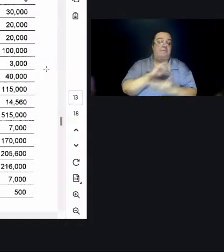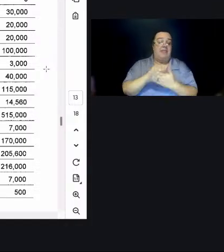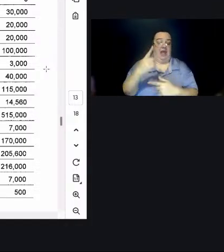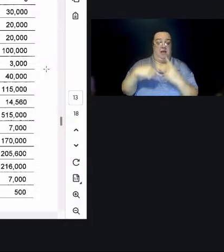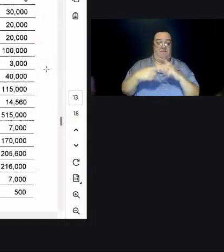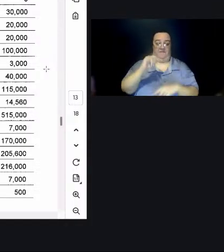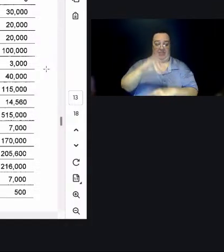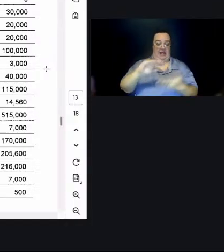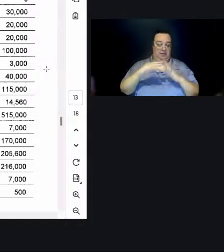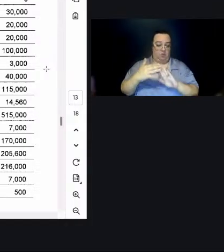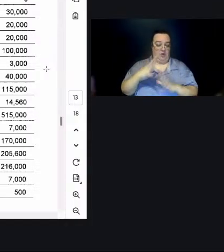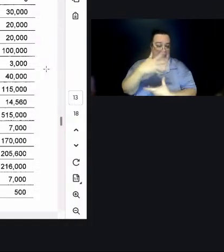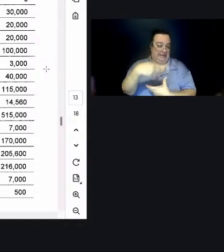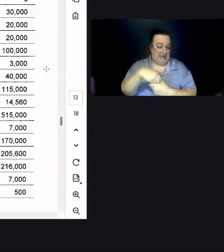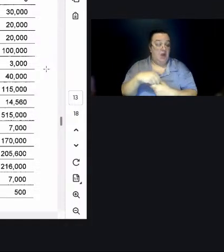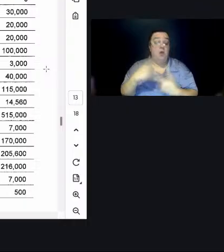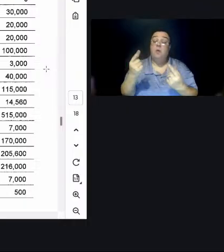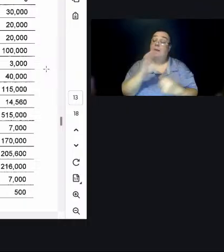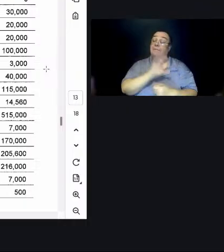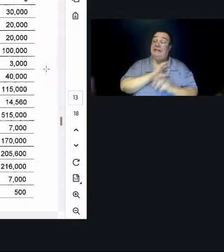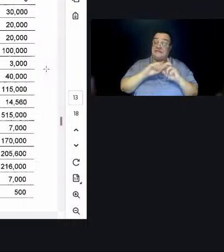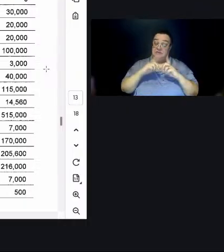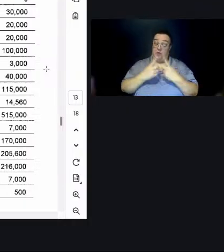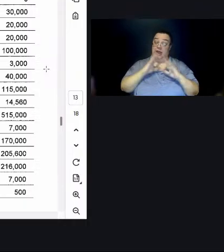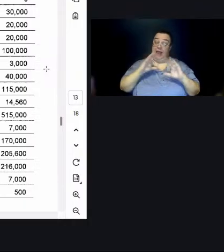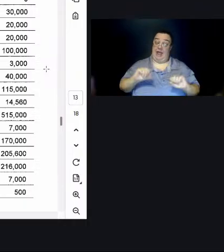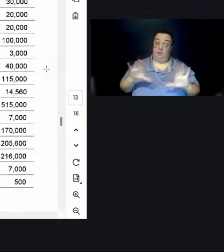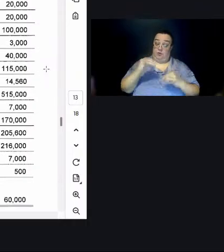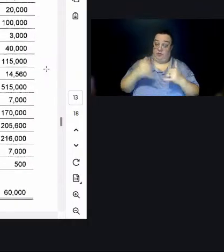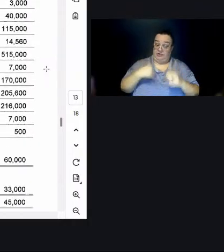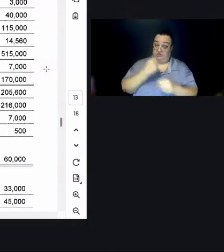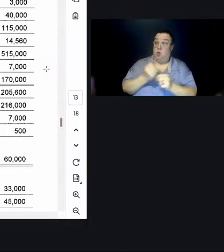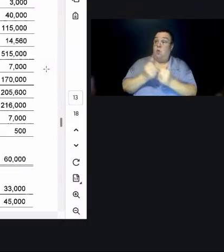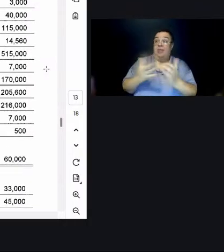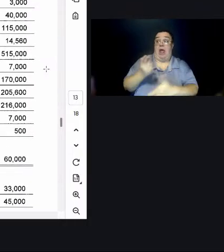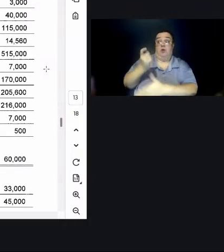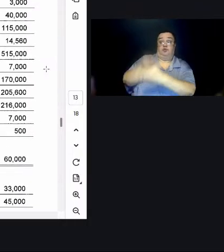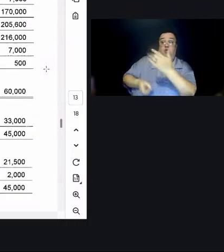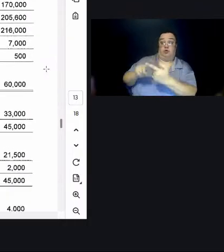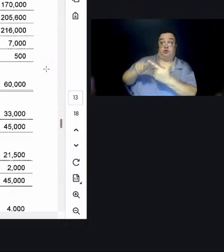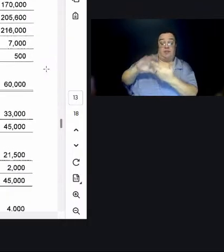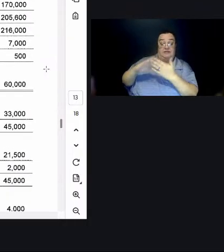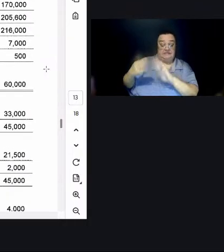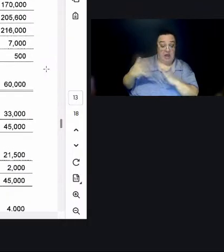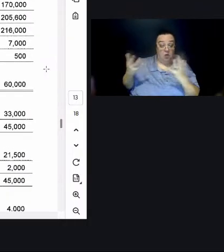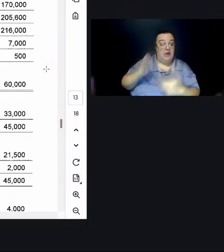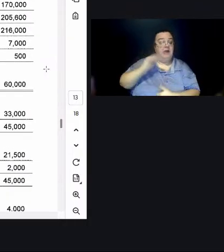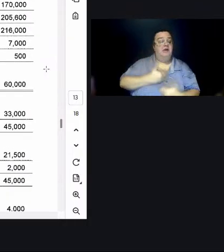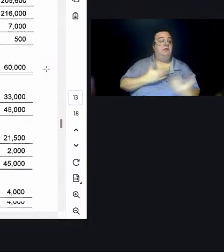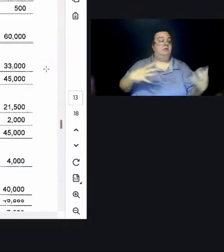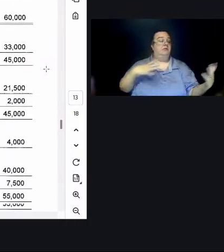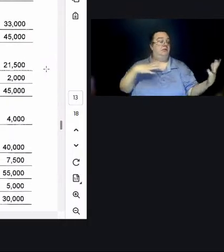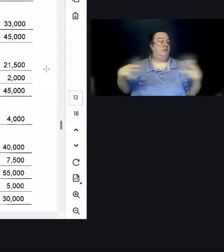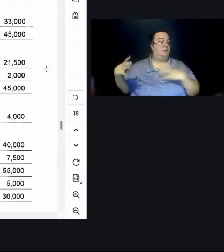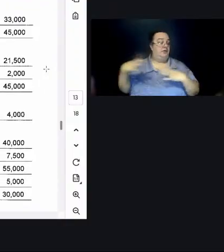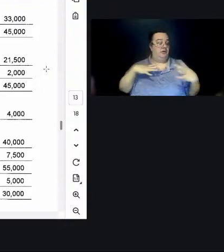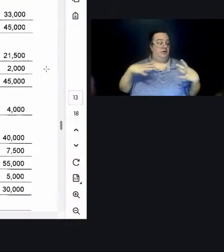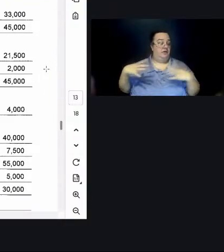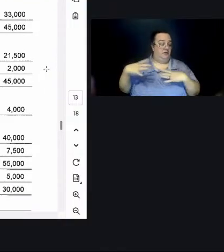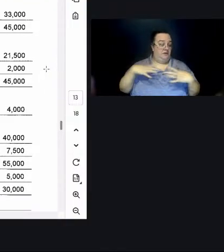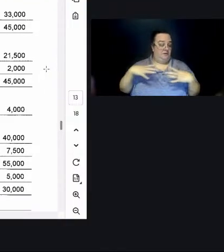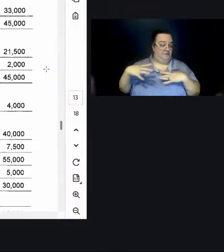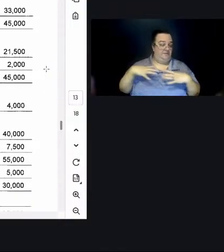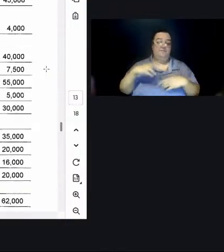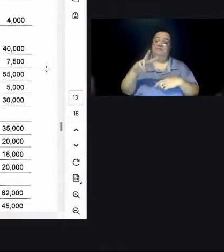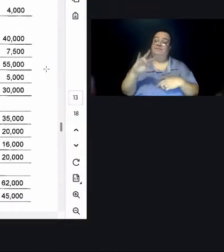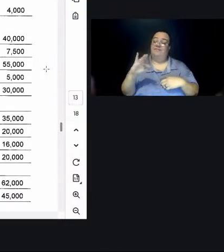police department was able to do this year without any expense to the town was our holiday village, which a lot of the children took